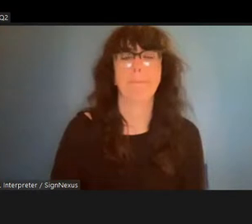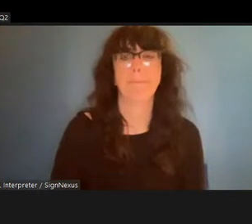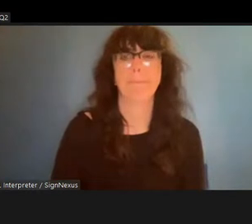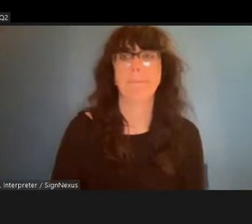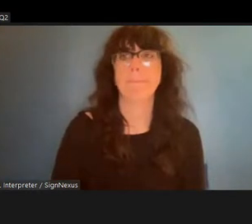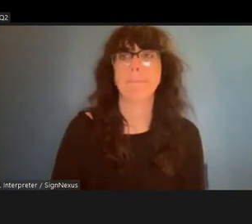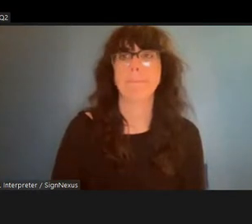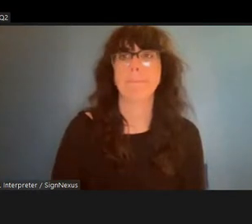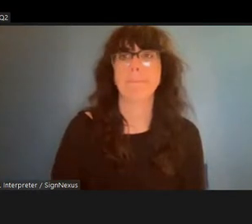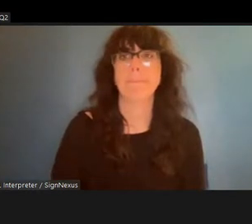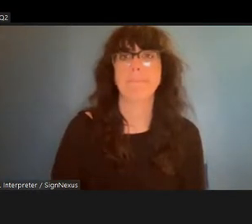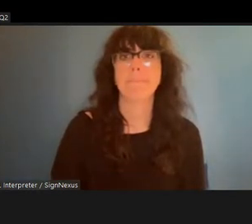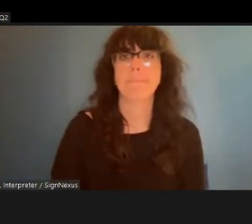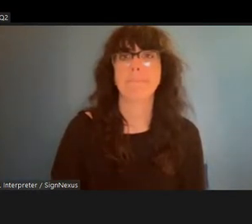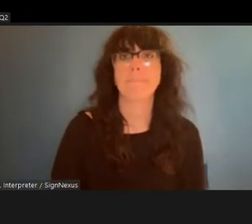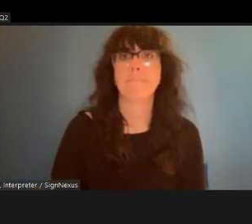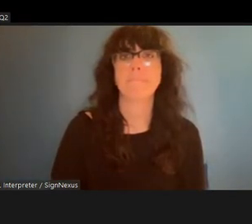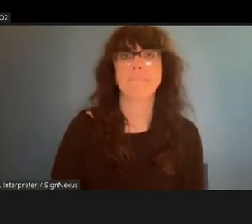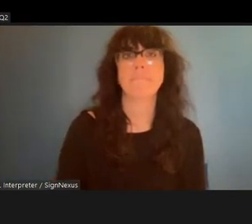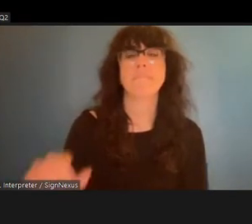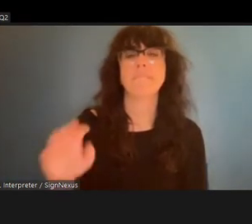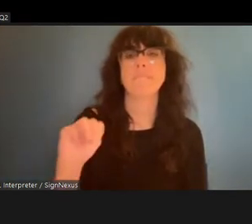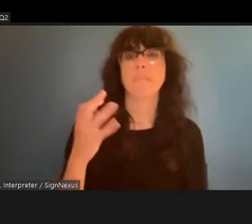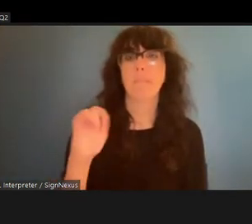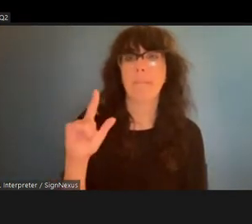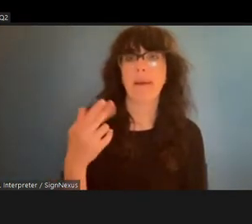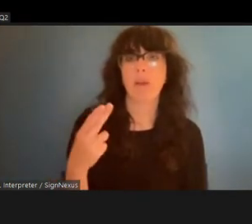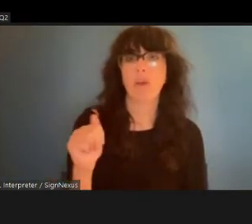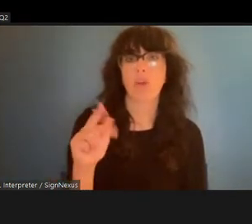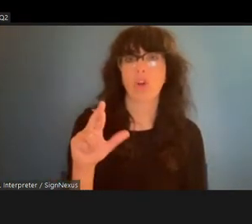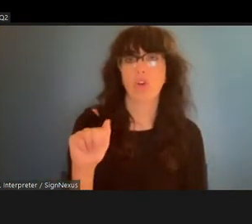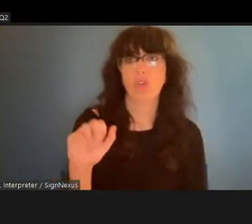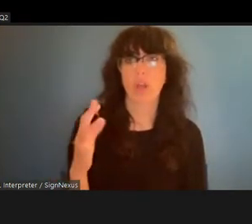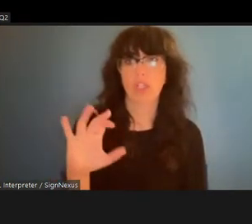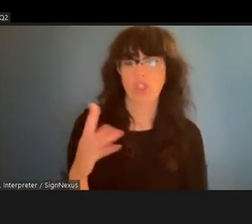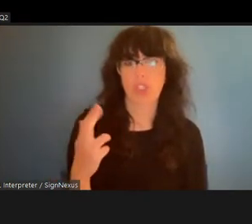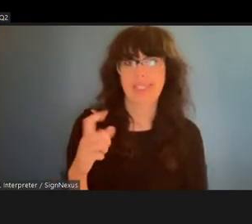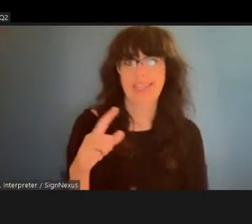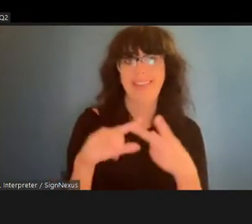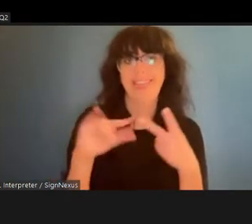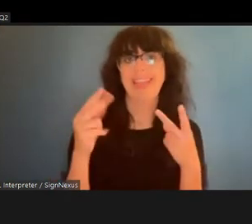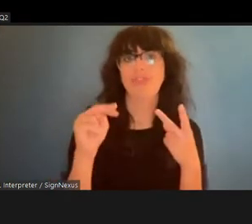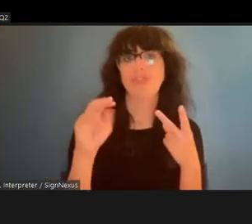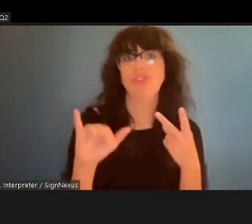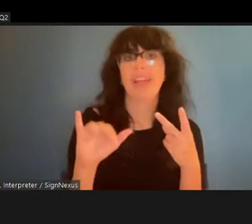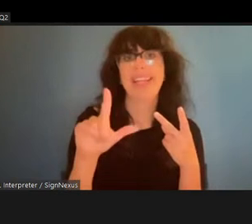the next speaker is michael urachi followed by jenny lee